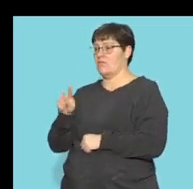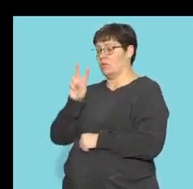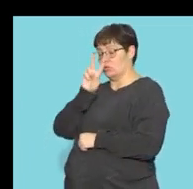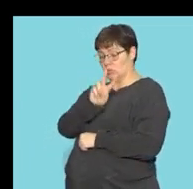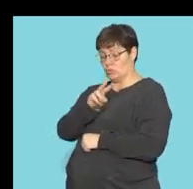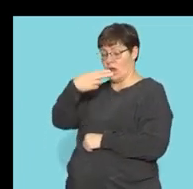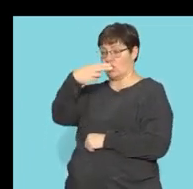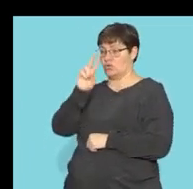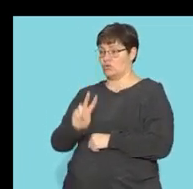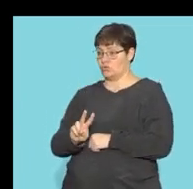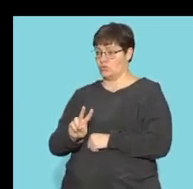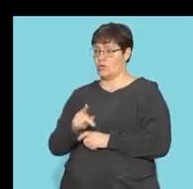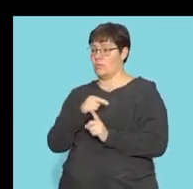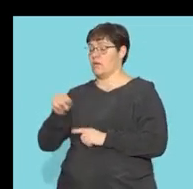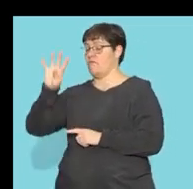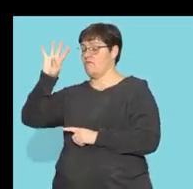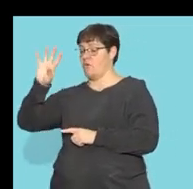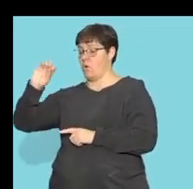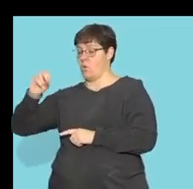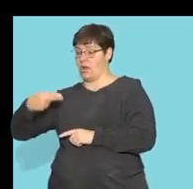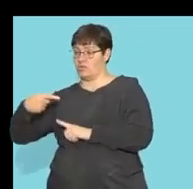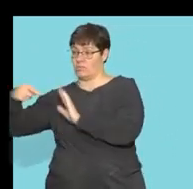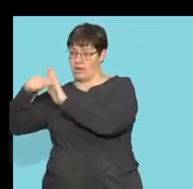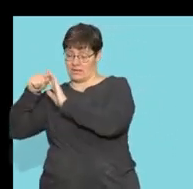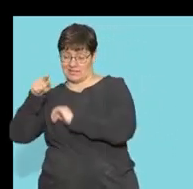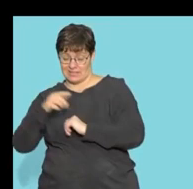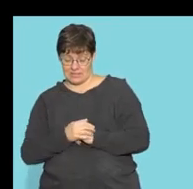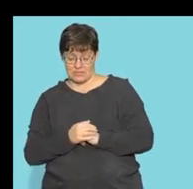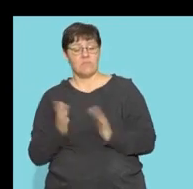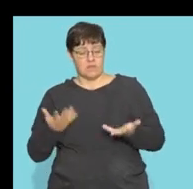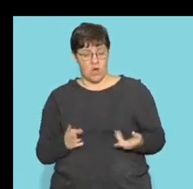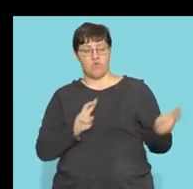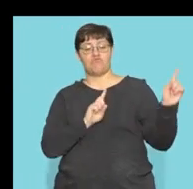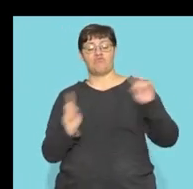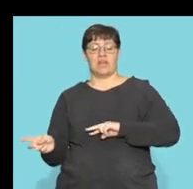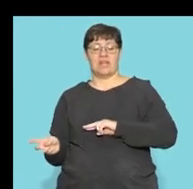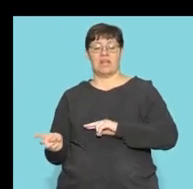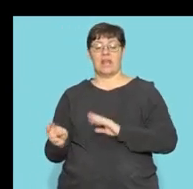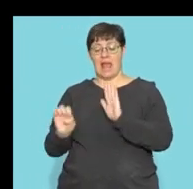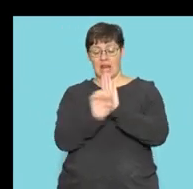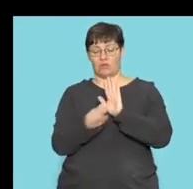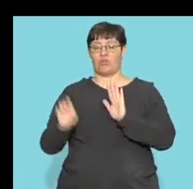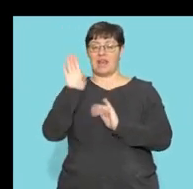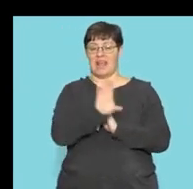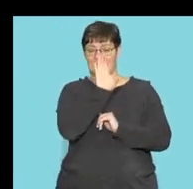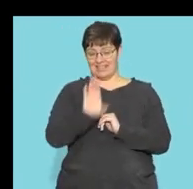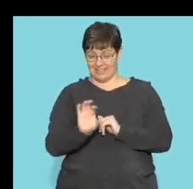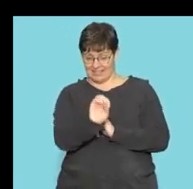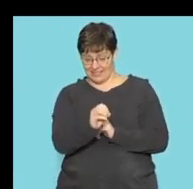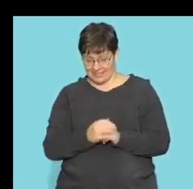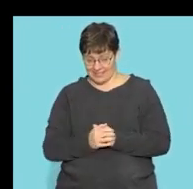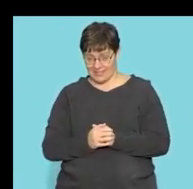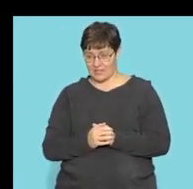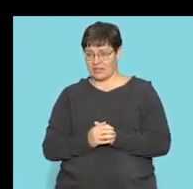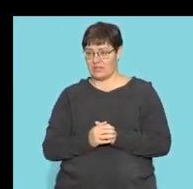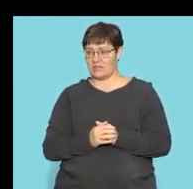2 here. This is going to be 4. Right. Now we're ready to cancel the electrons out, and we're ready to put lines